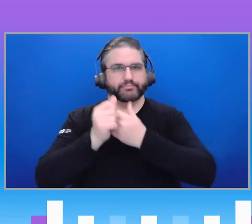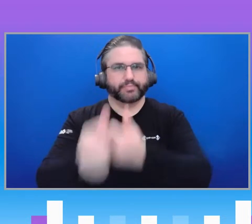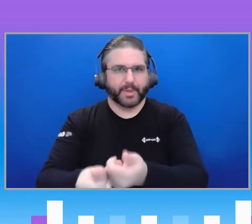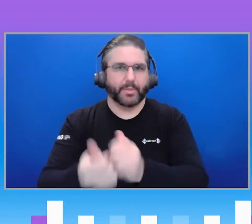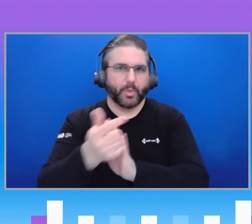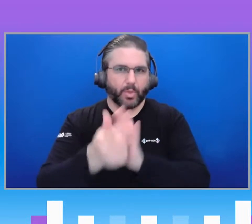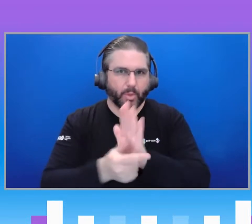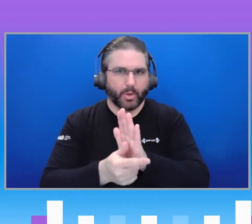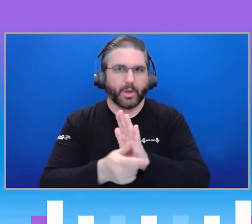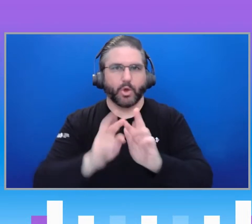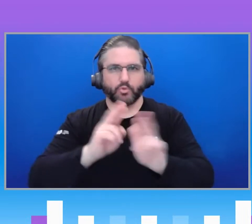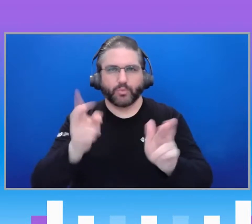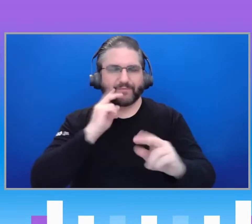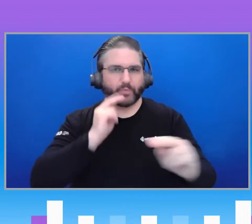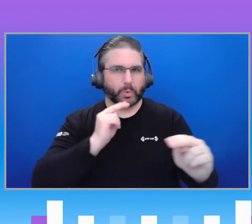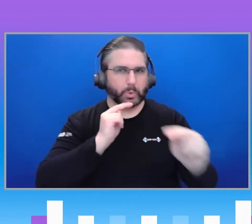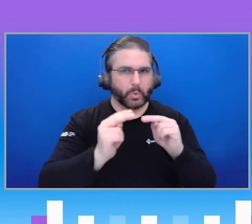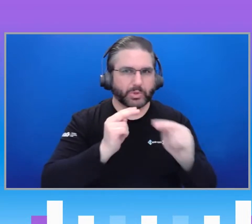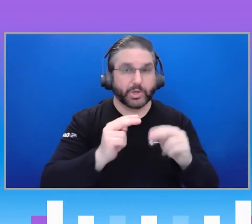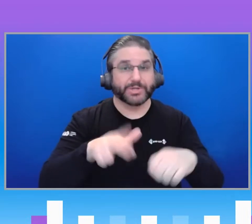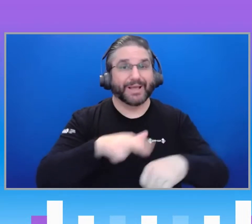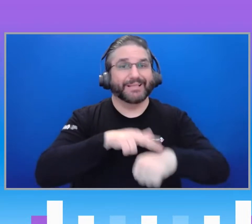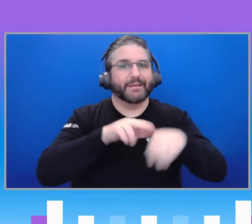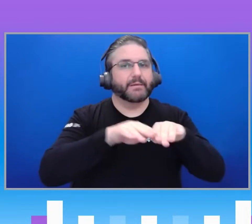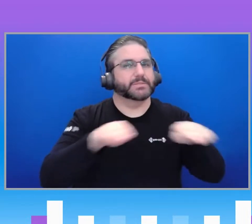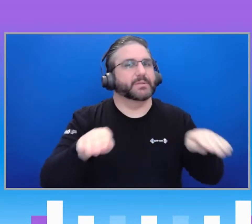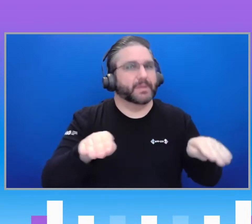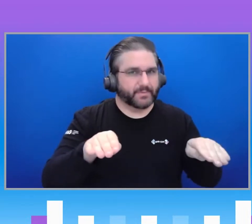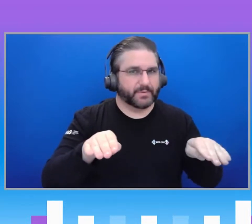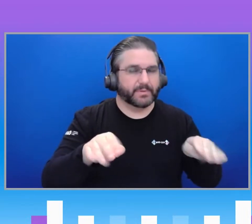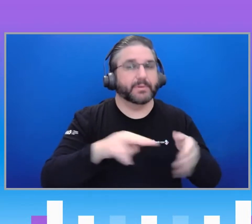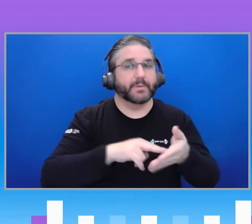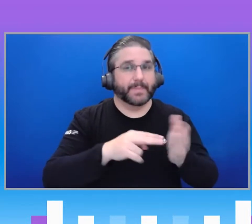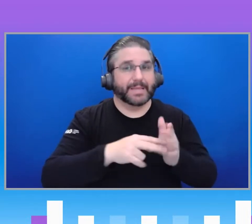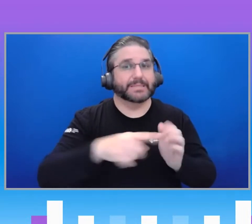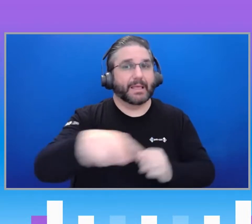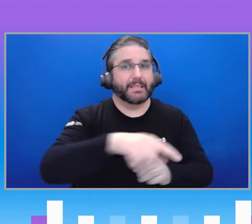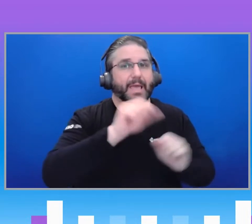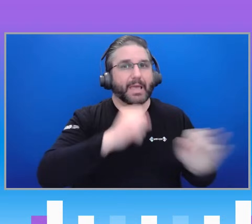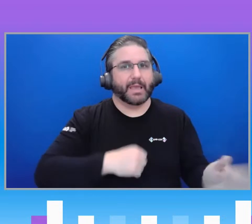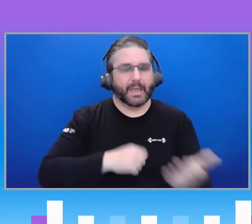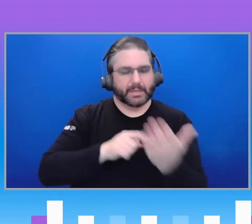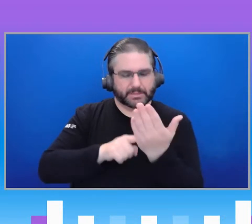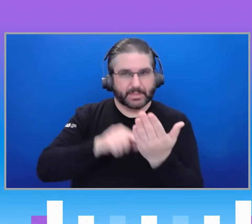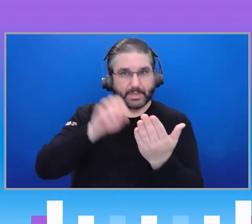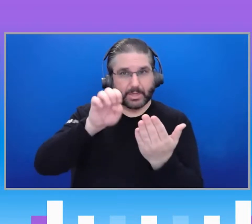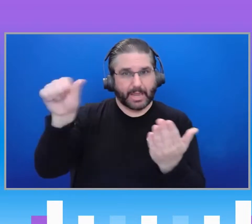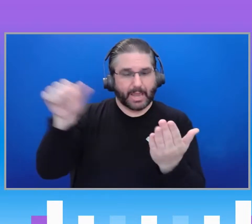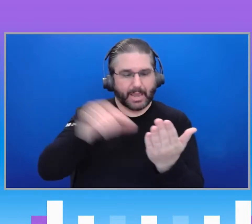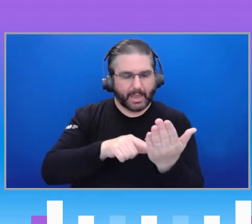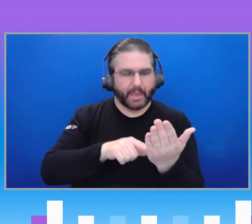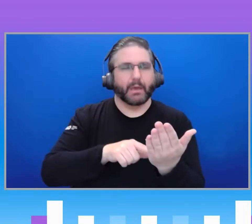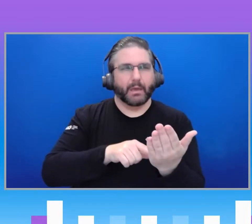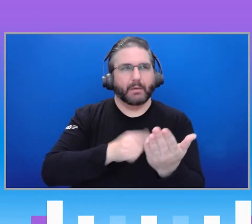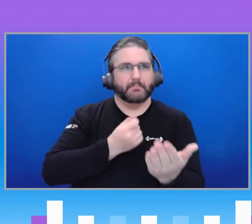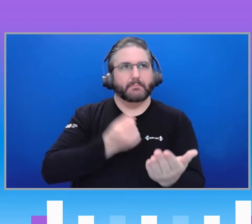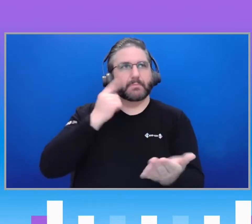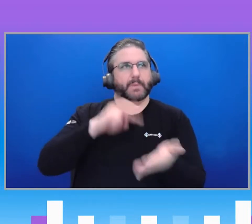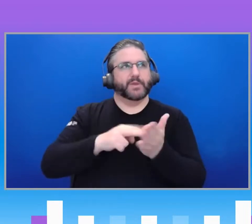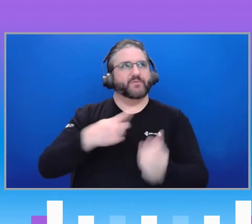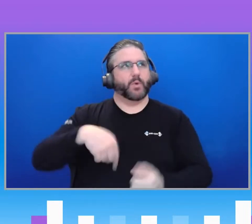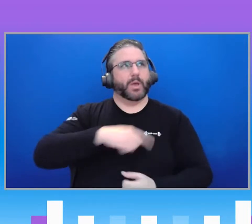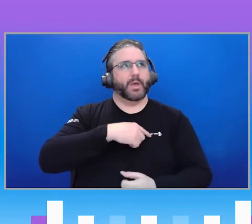national level to ensure that they can benefit the fullest from the European Accessibility Act, and they